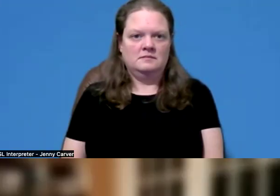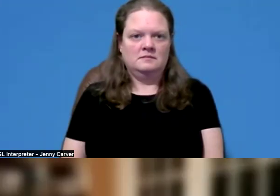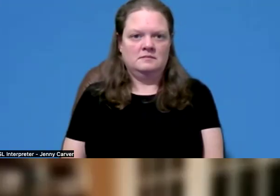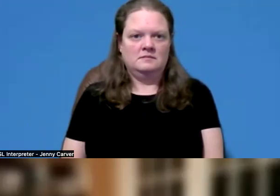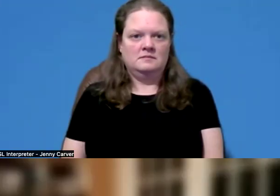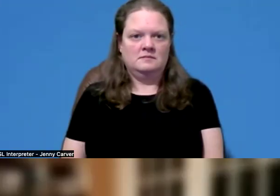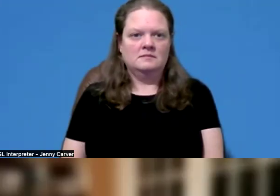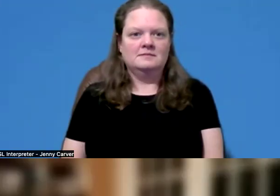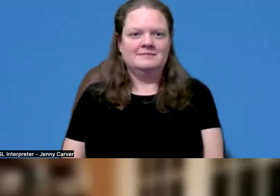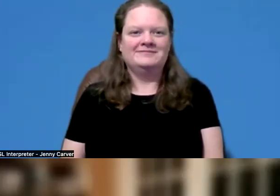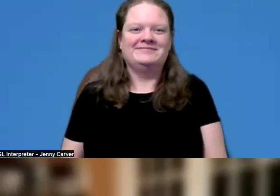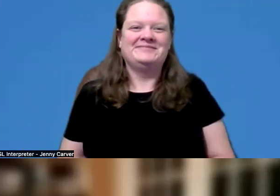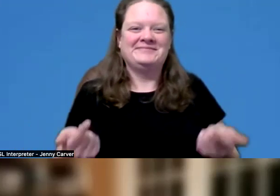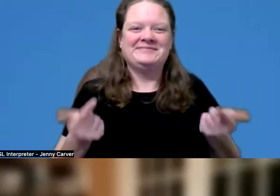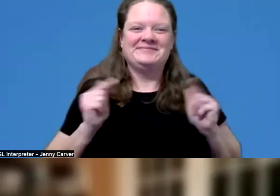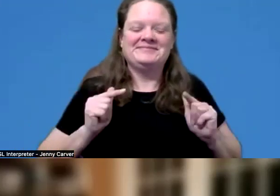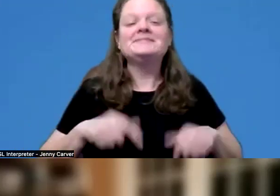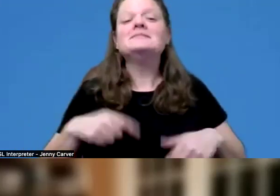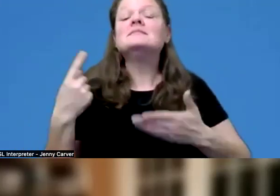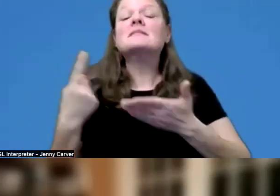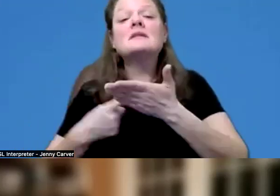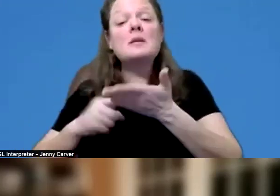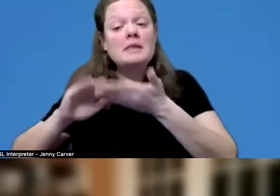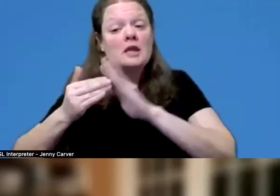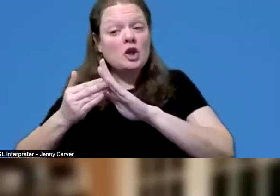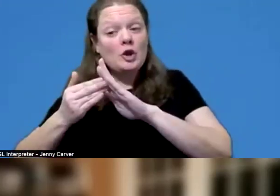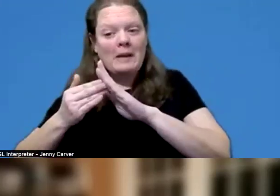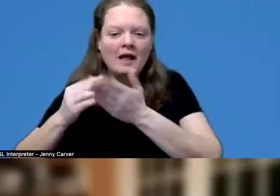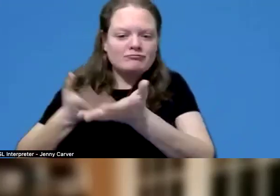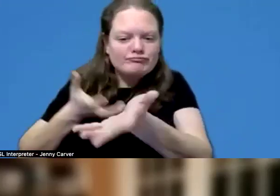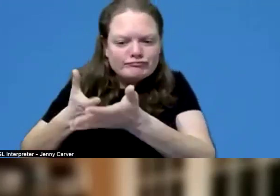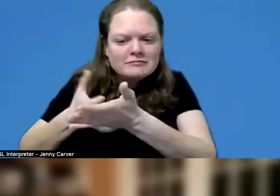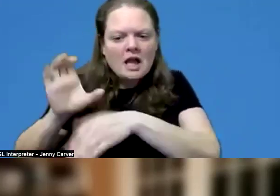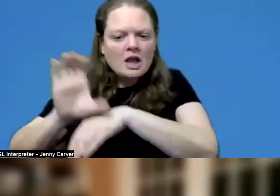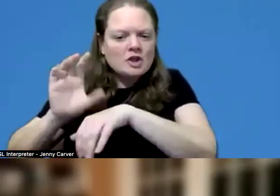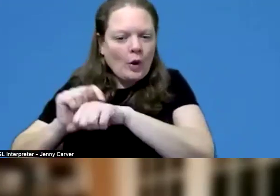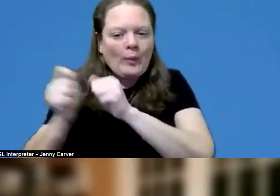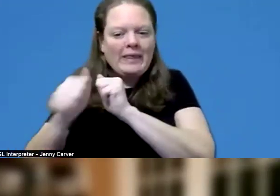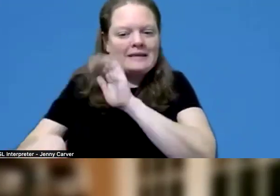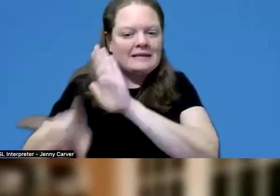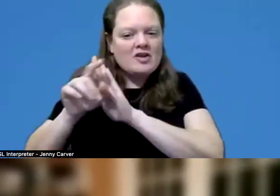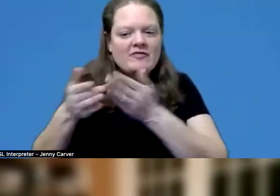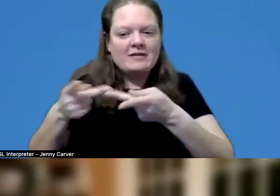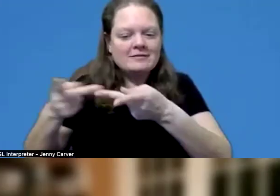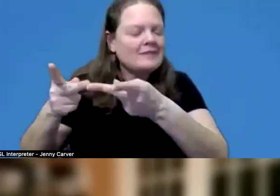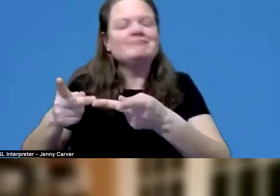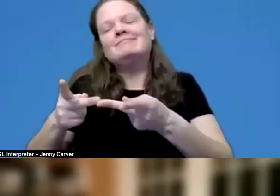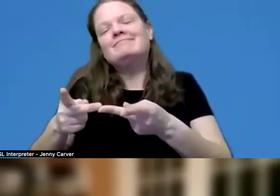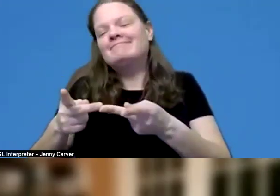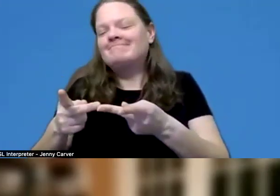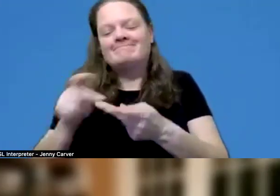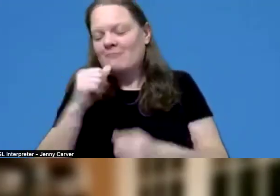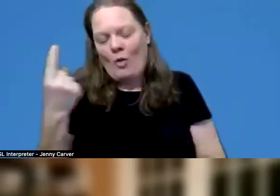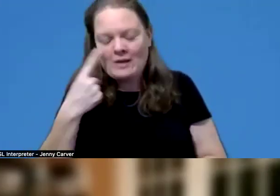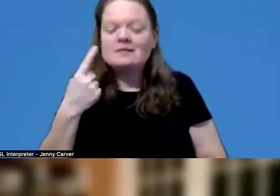community does not get consulted on the selection of the site. That was the case when we opened up short-term family housing